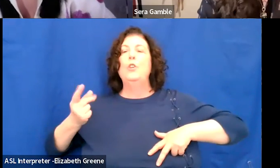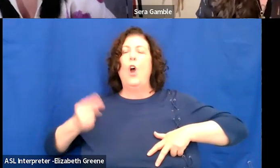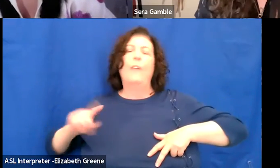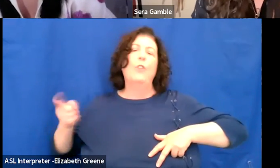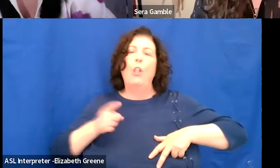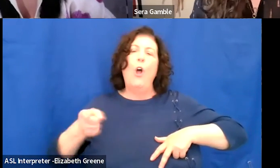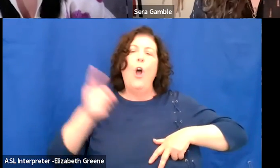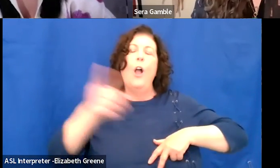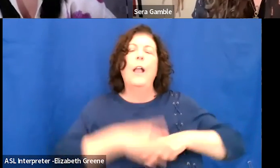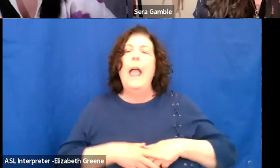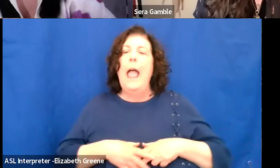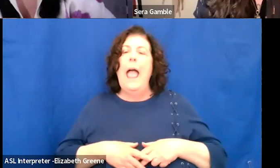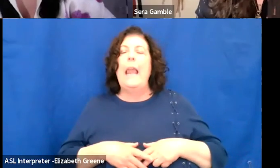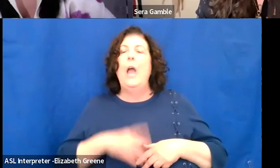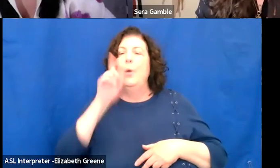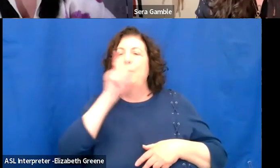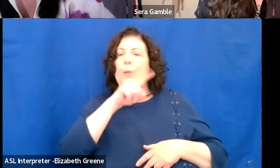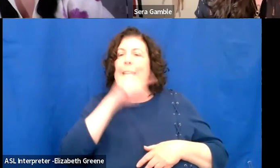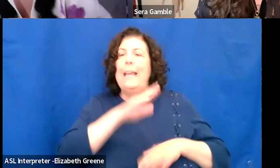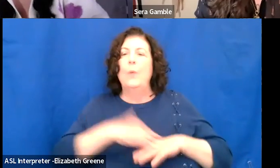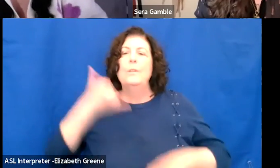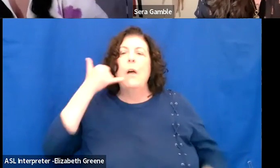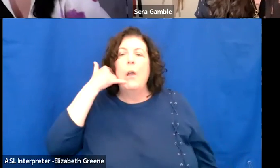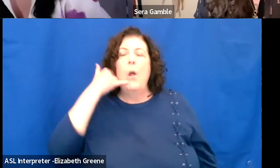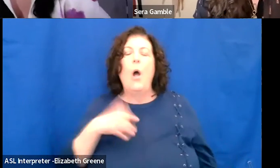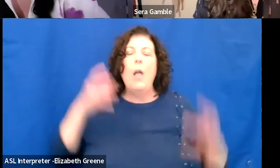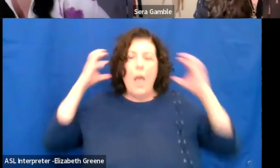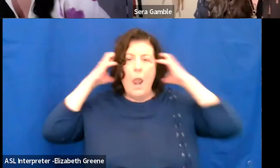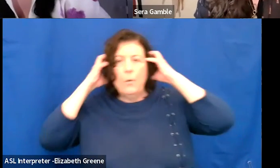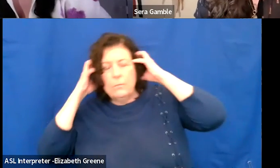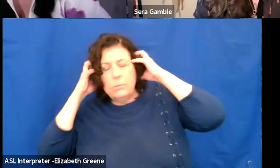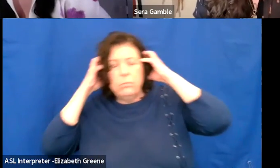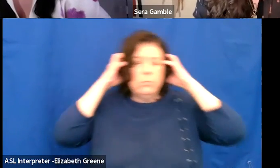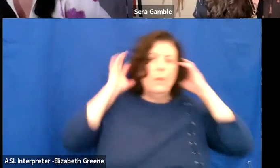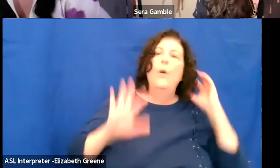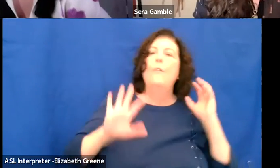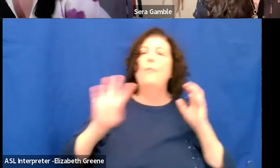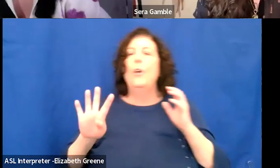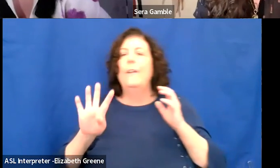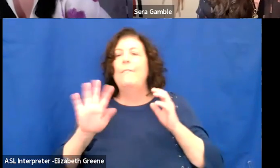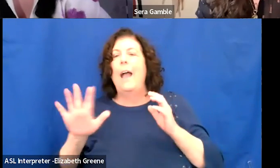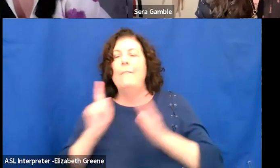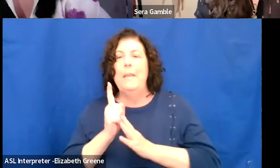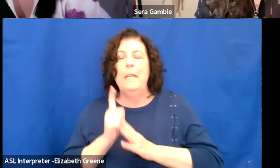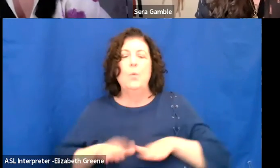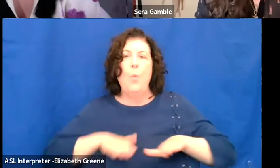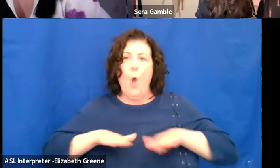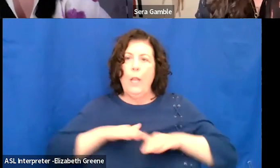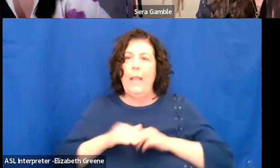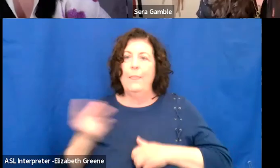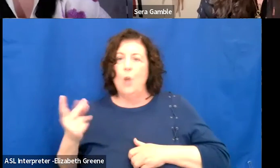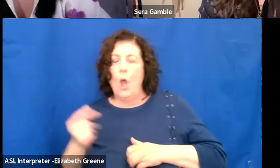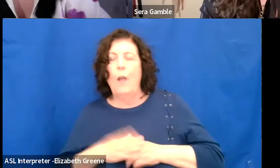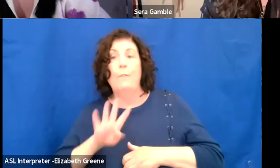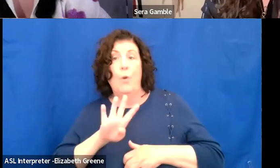like do the pitch over and over, walking him for 45 minutes twice a day. And that's how I refined the pitch